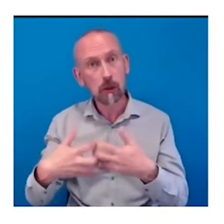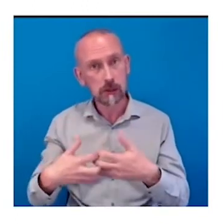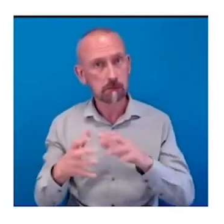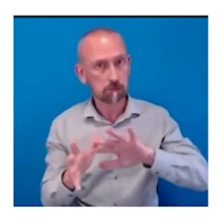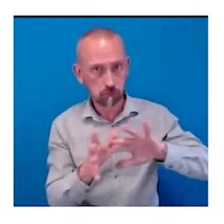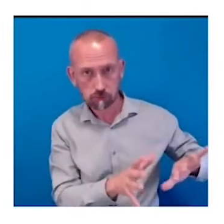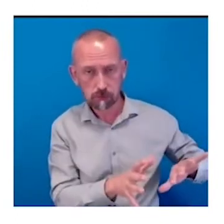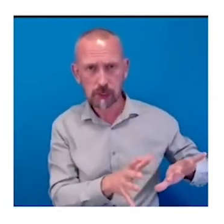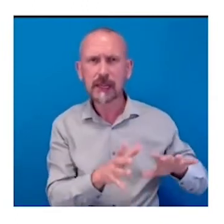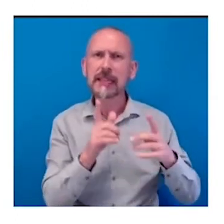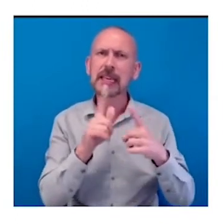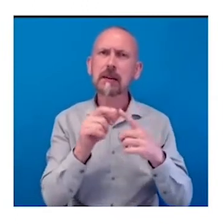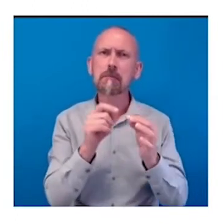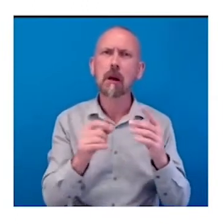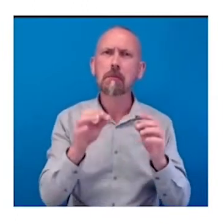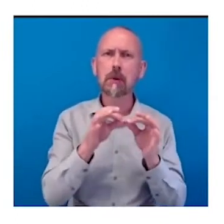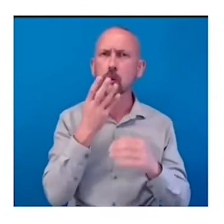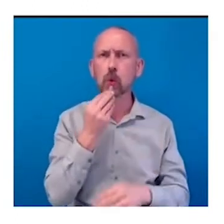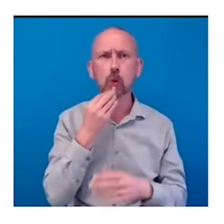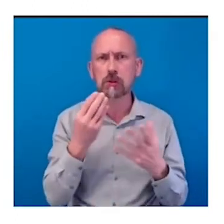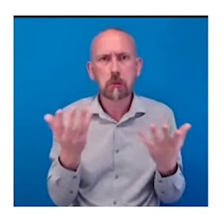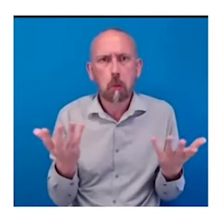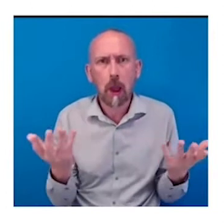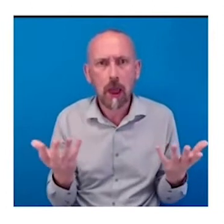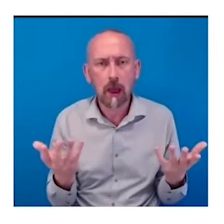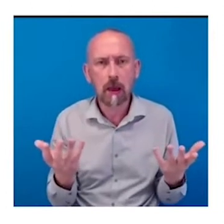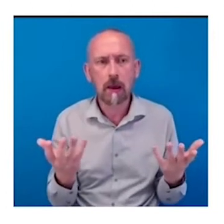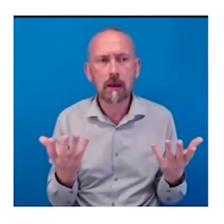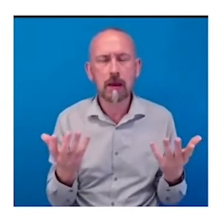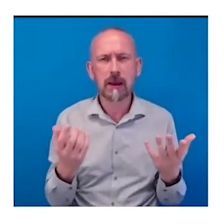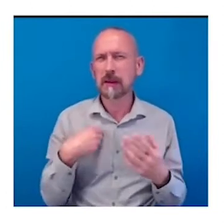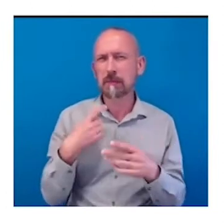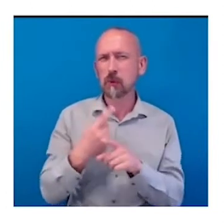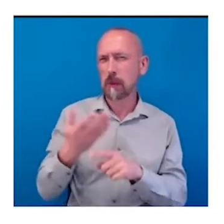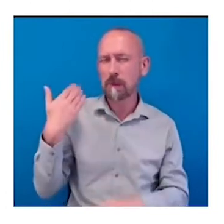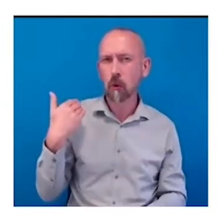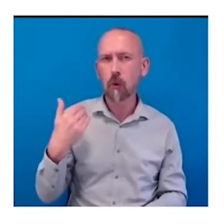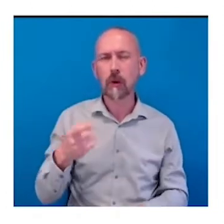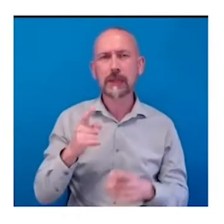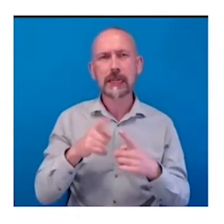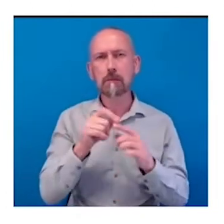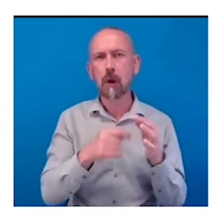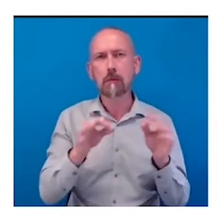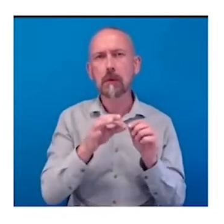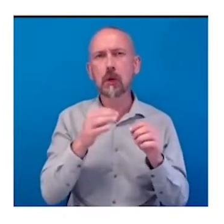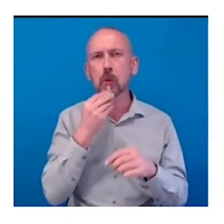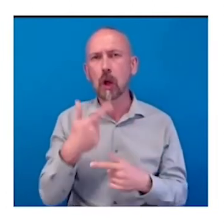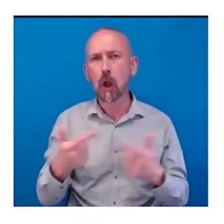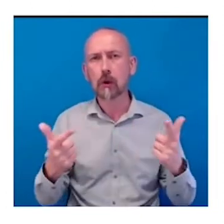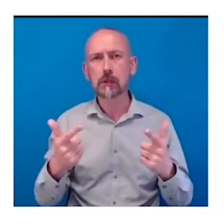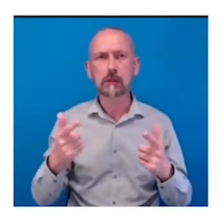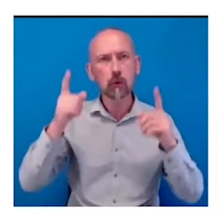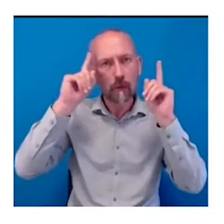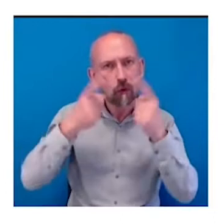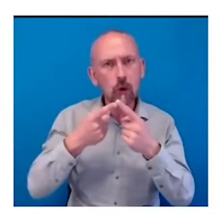Well, I mentioned before that EPUB is used extensively in higher education, and on the screen here I'm calling out the names